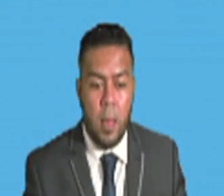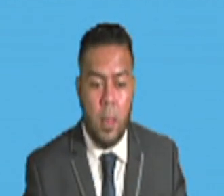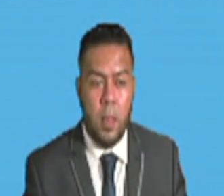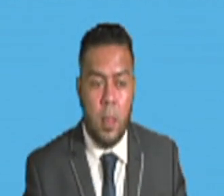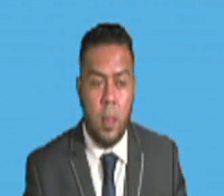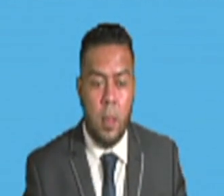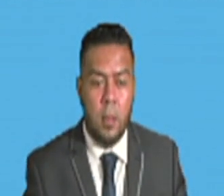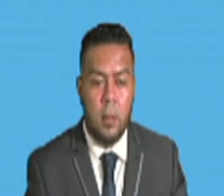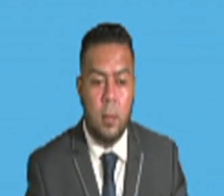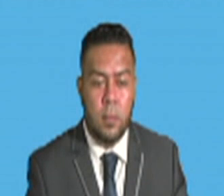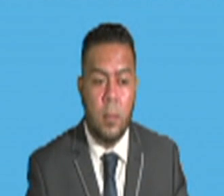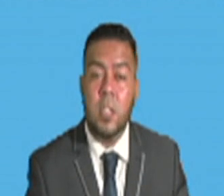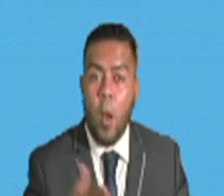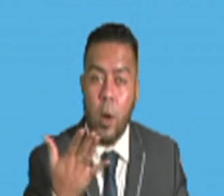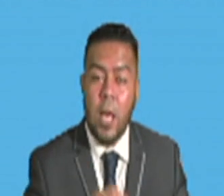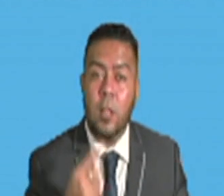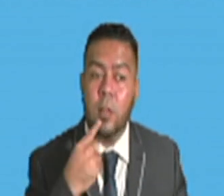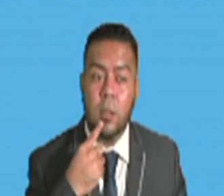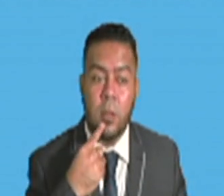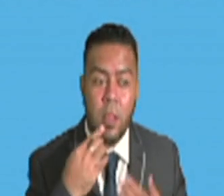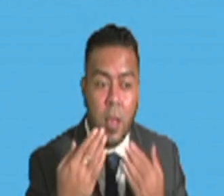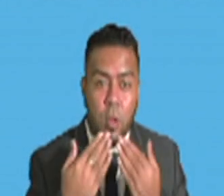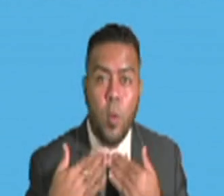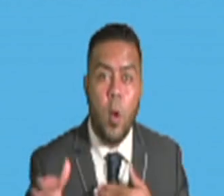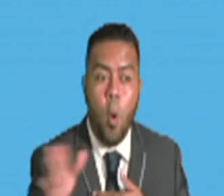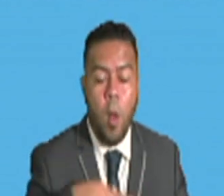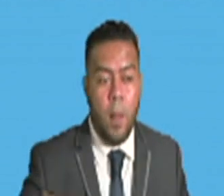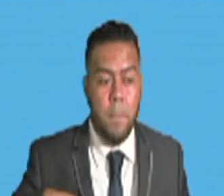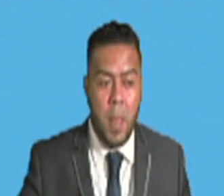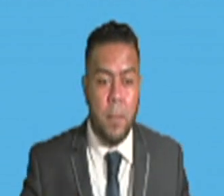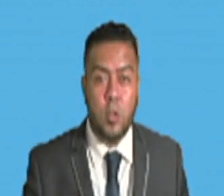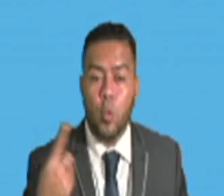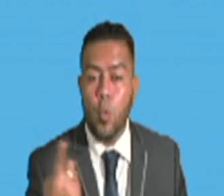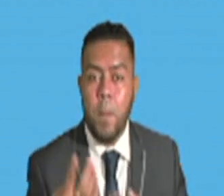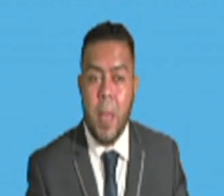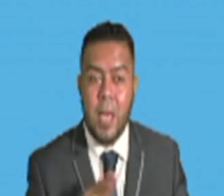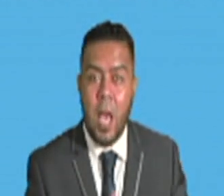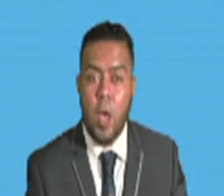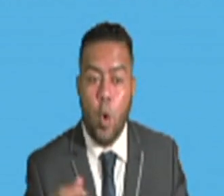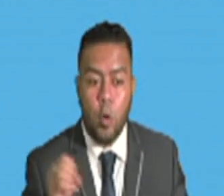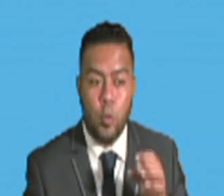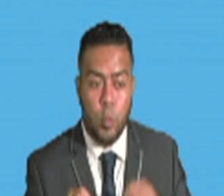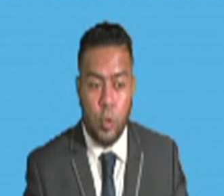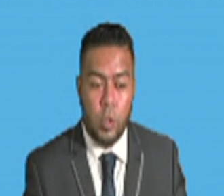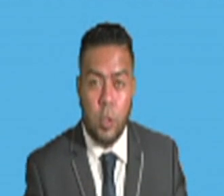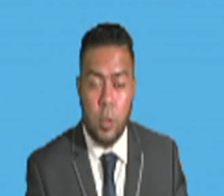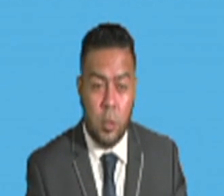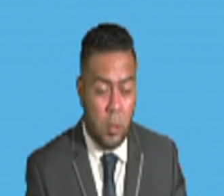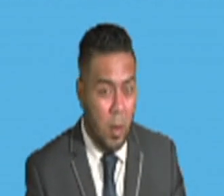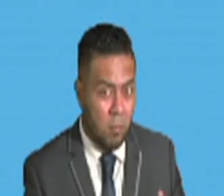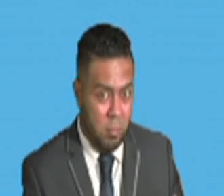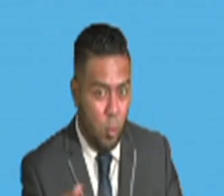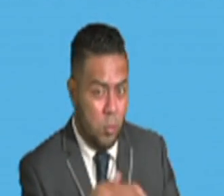Mr. Speaker, sir, I'd like to thank you and I'd like to thank all the members who have actually made a contribution. Mr. Speaker, sir,